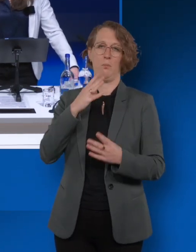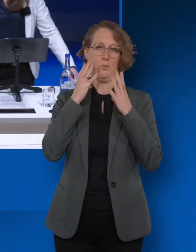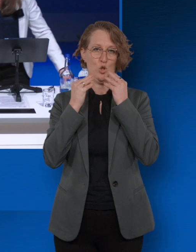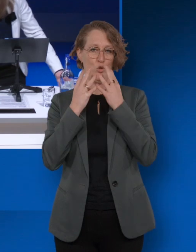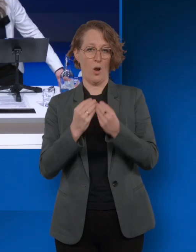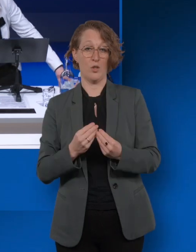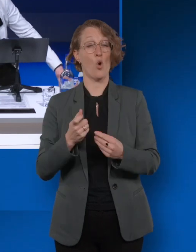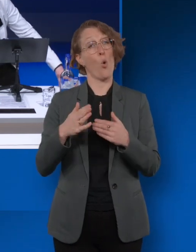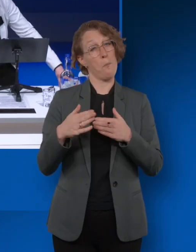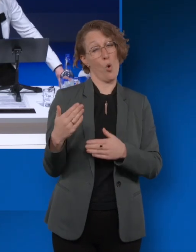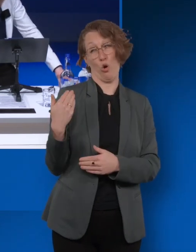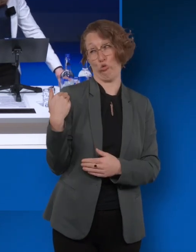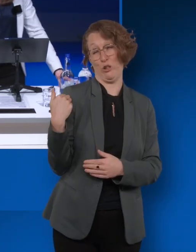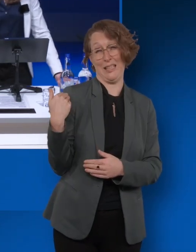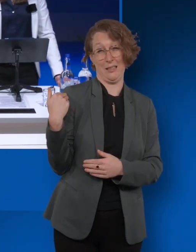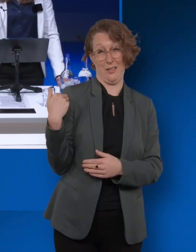could look at a more recent